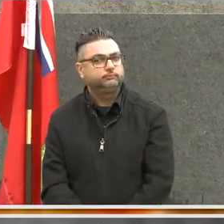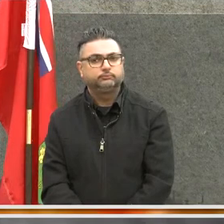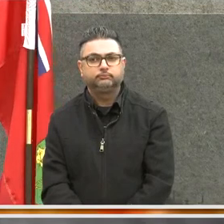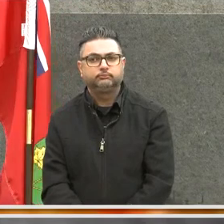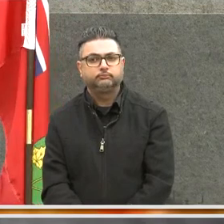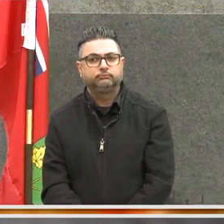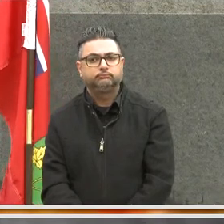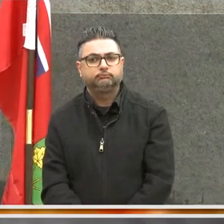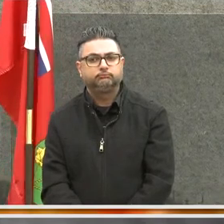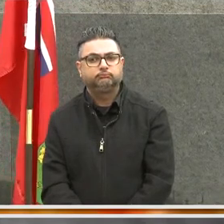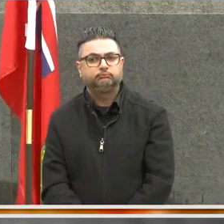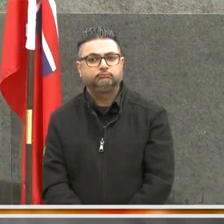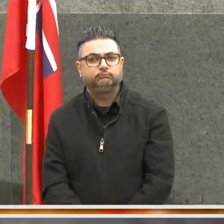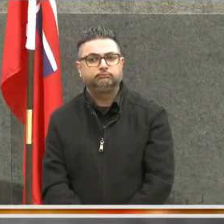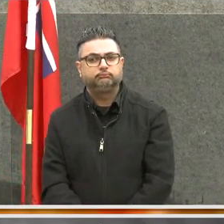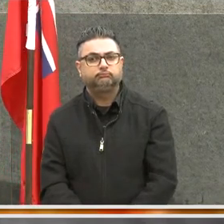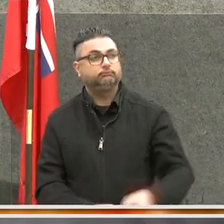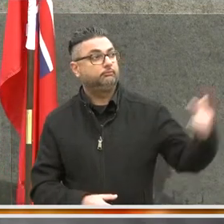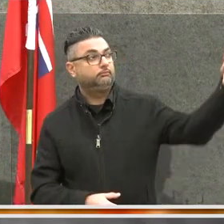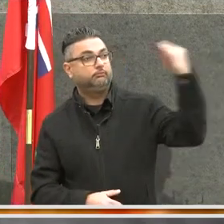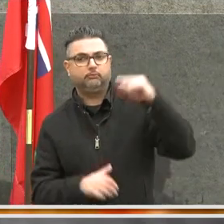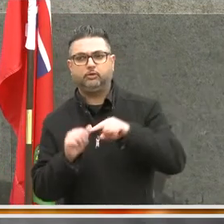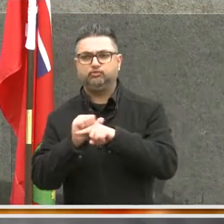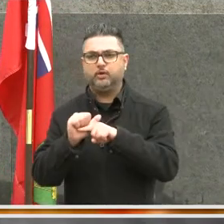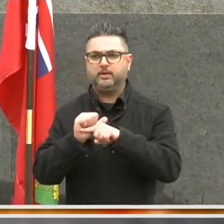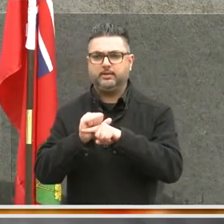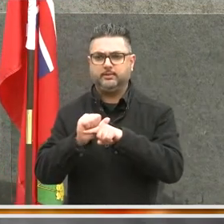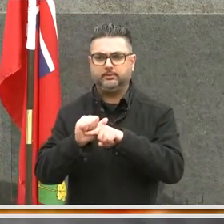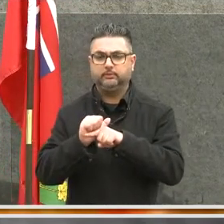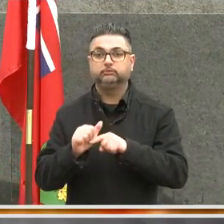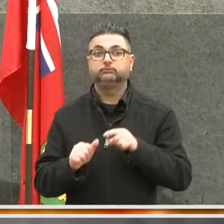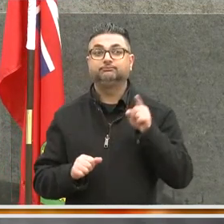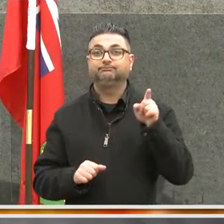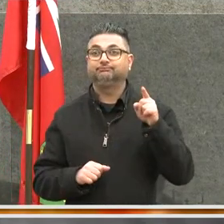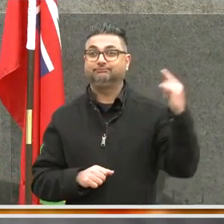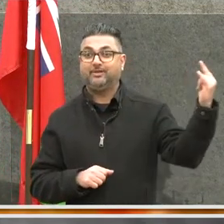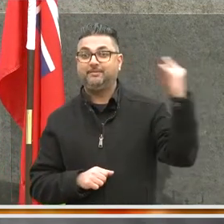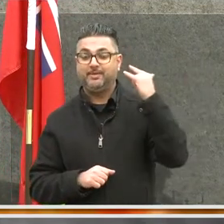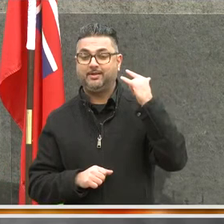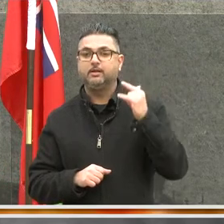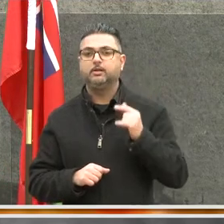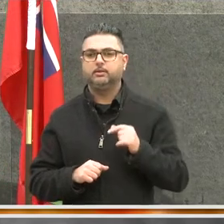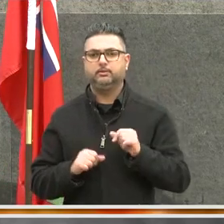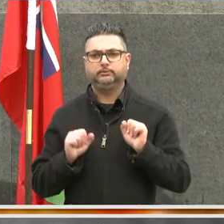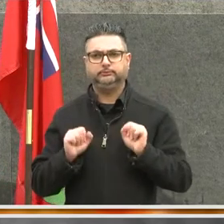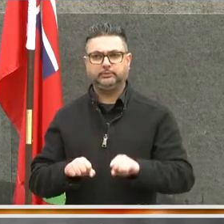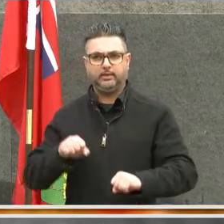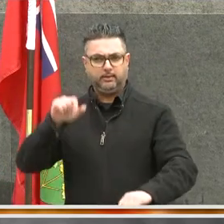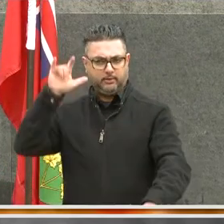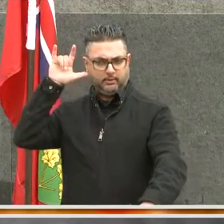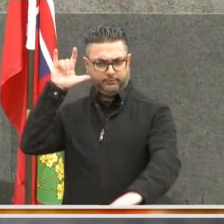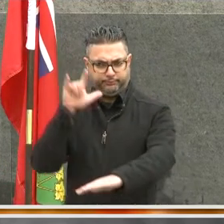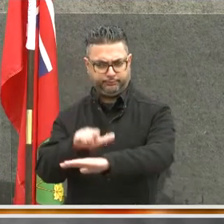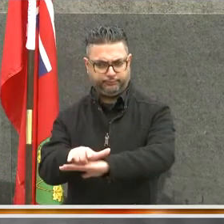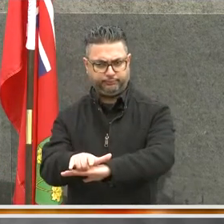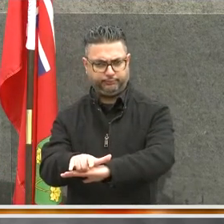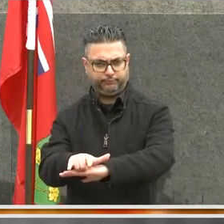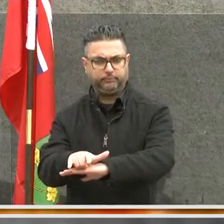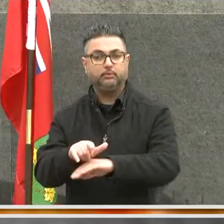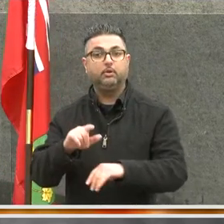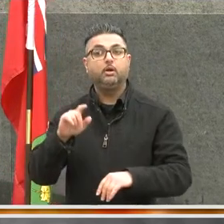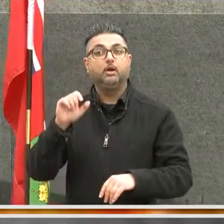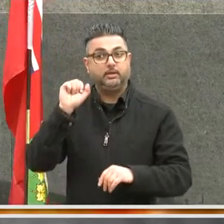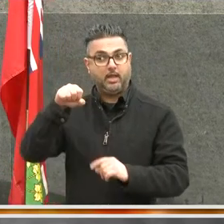training. It has the capacity to land on unpaved airstrip and parachute equipment, supplies,